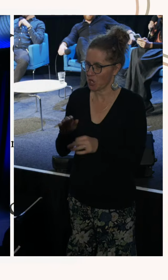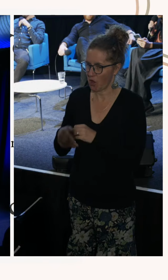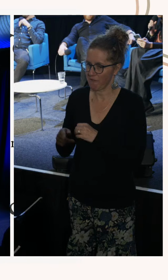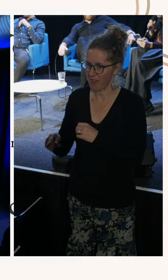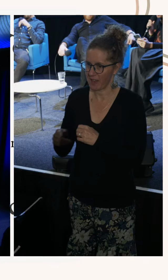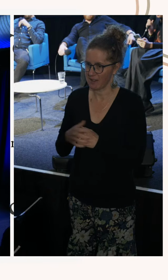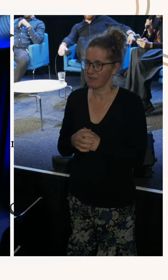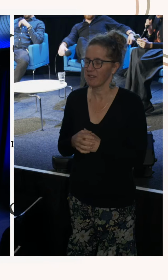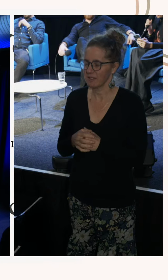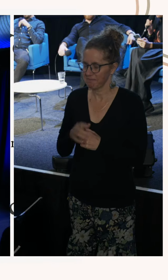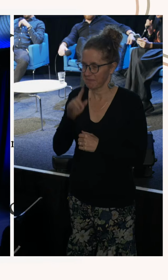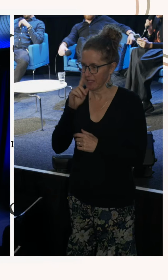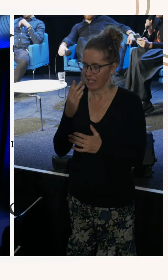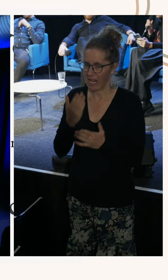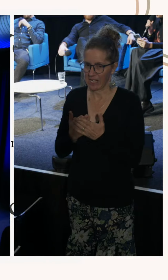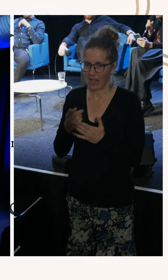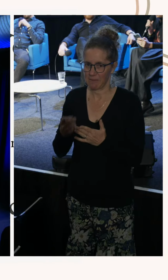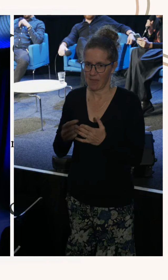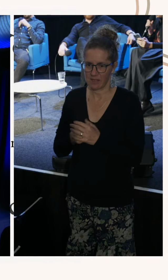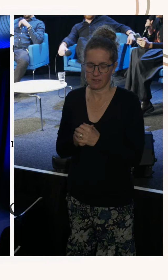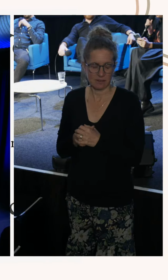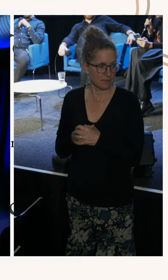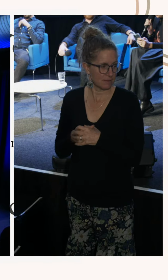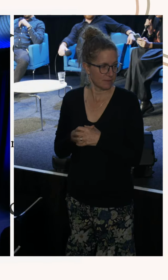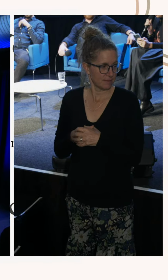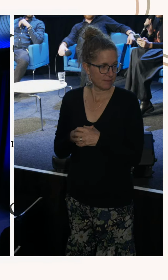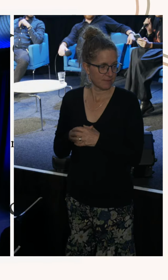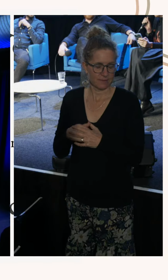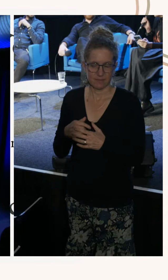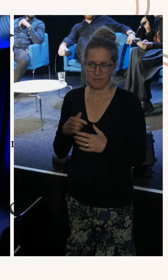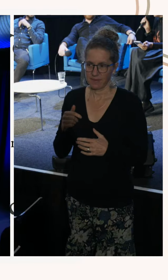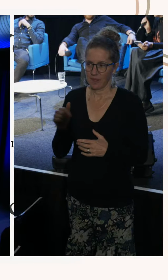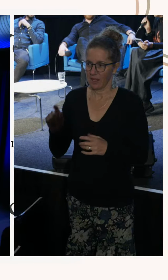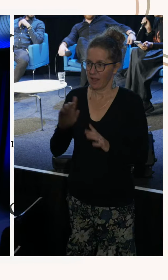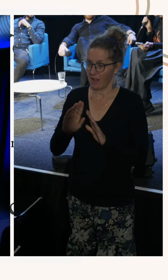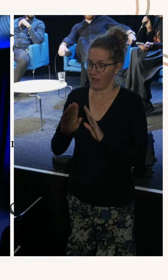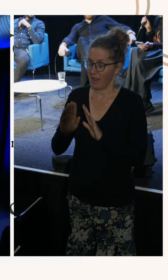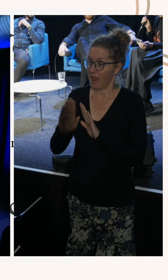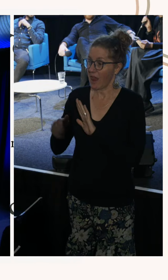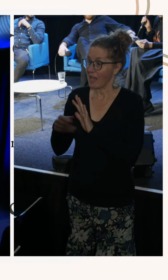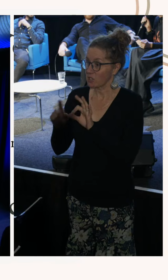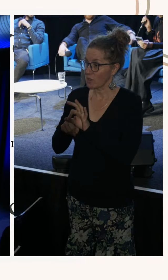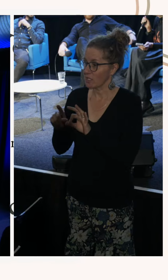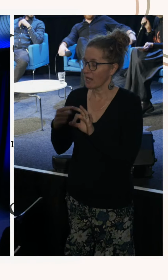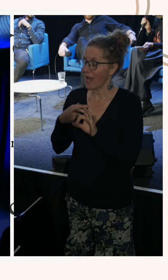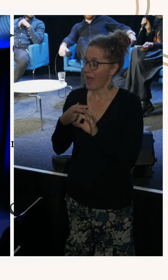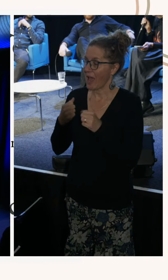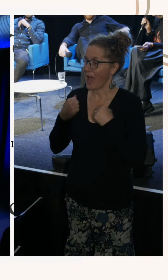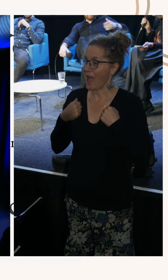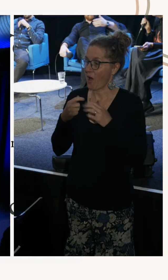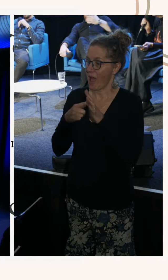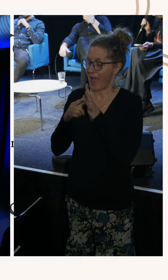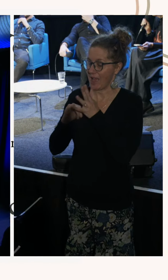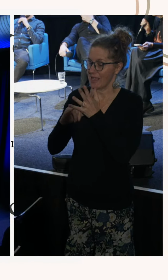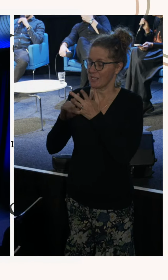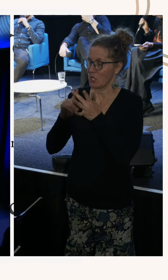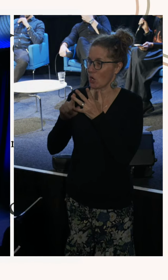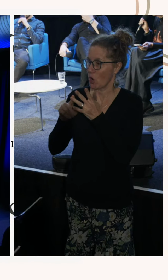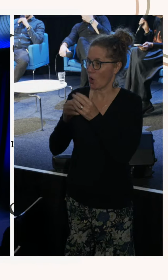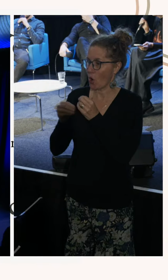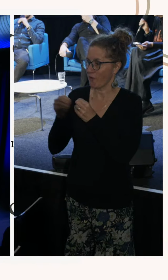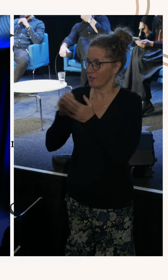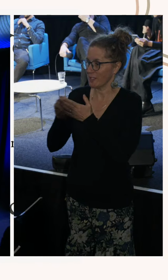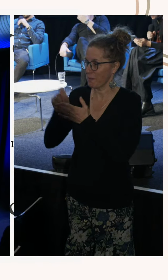not claiming that one. And the final question is, what is the name of our ASIO officer?